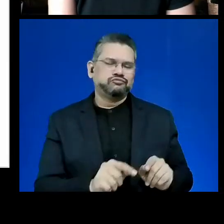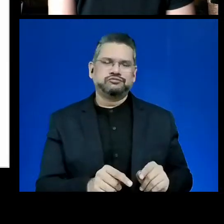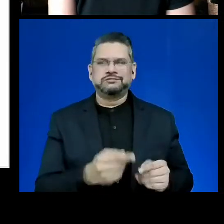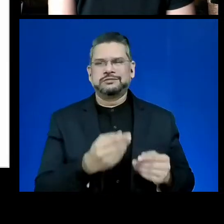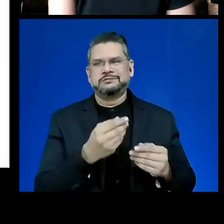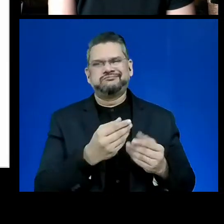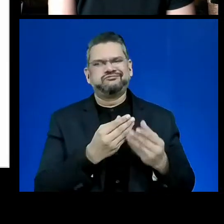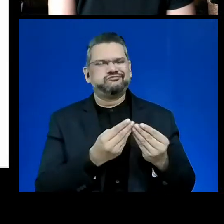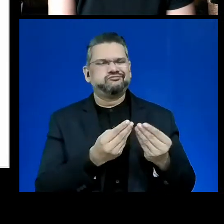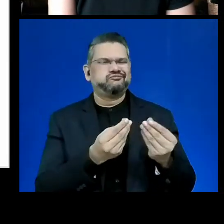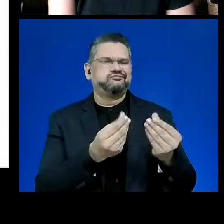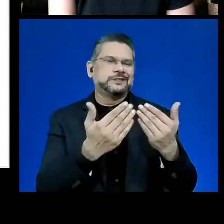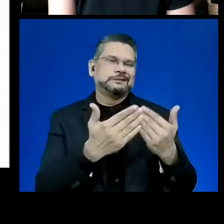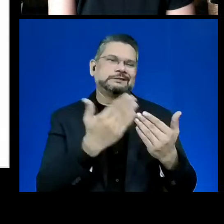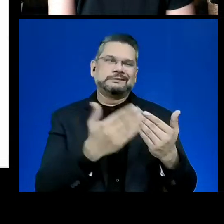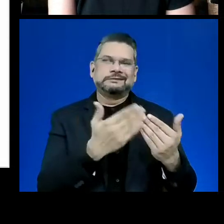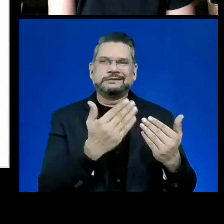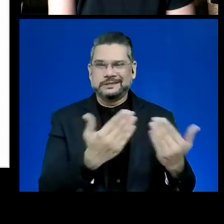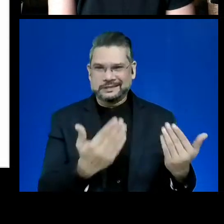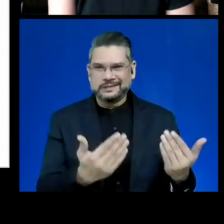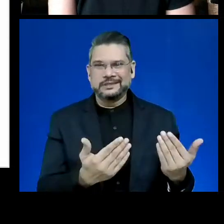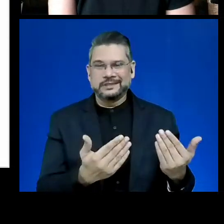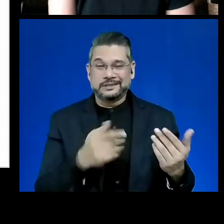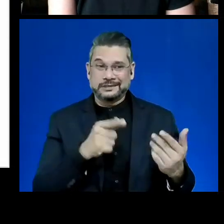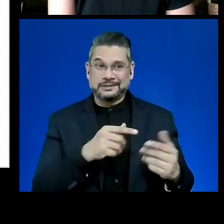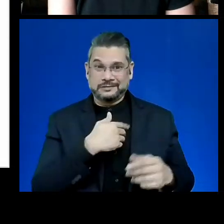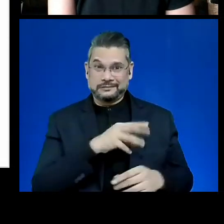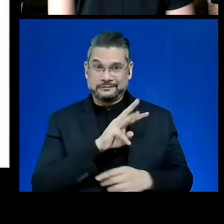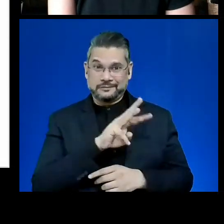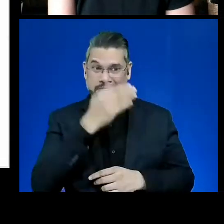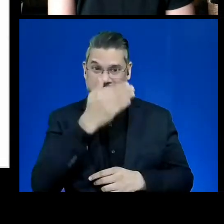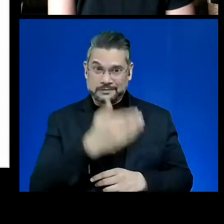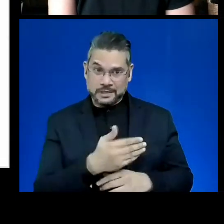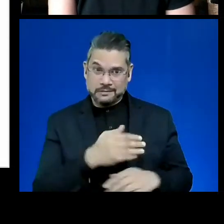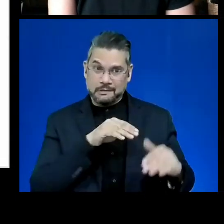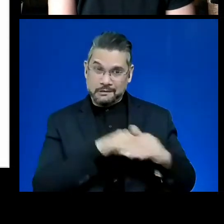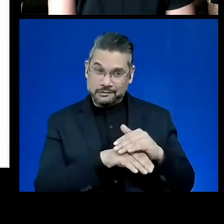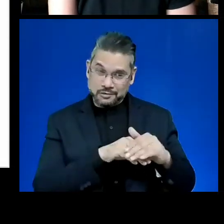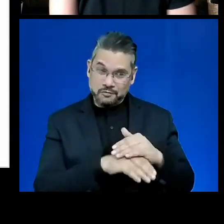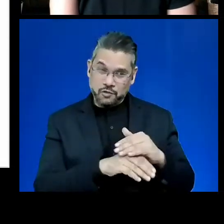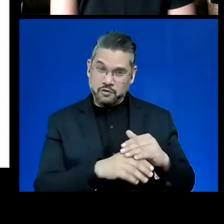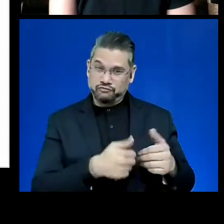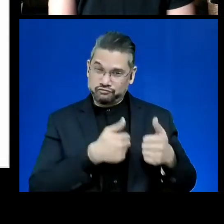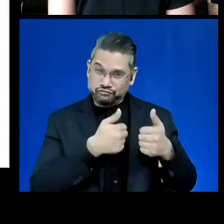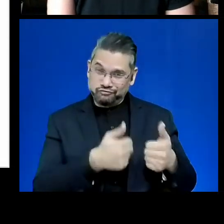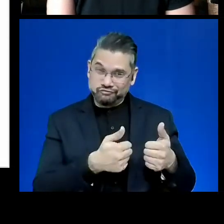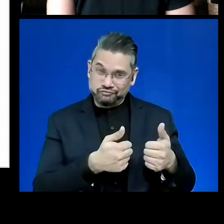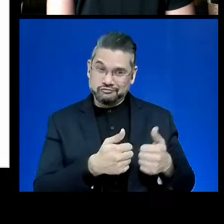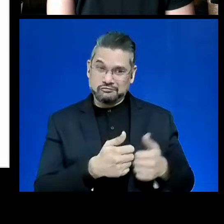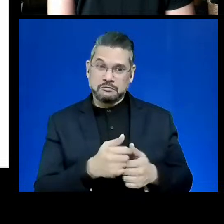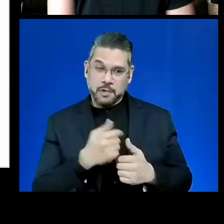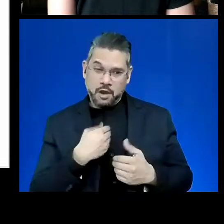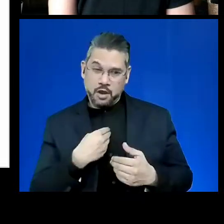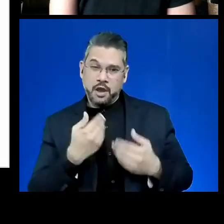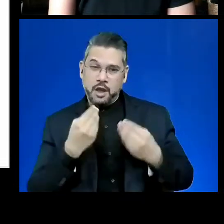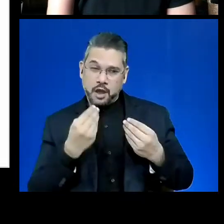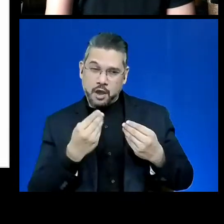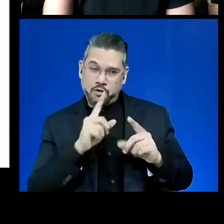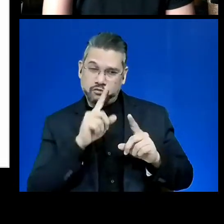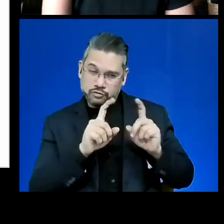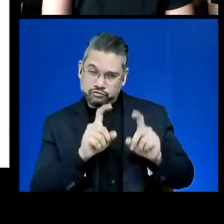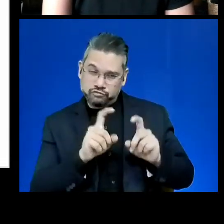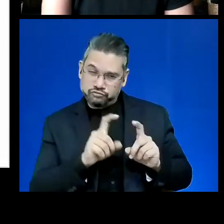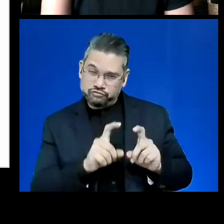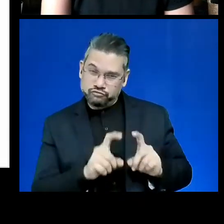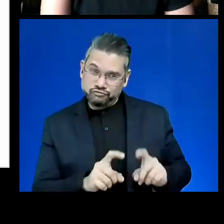by ensuring that your website is accessible, and that you have taken all those steps through manual testing, that really is how we create a